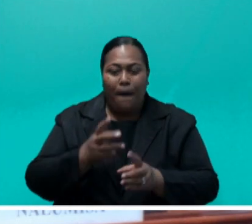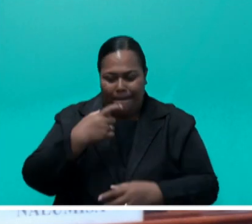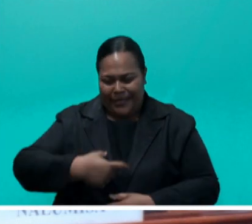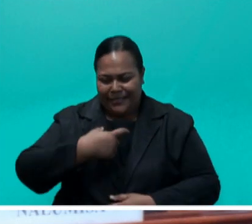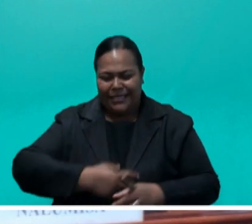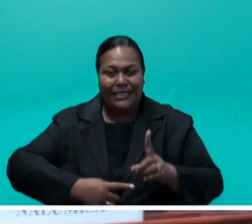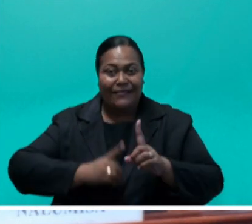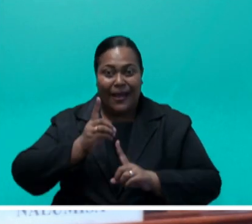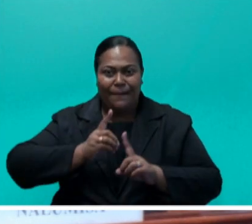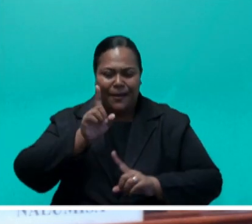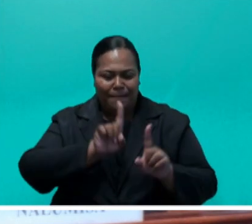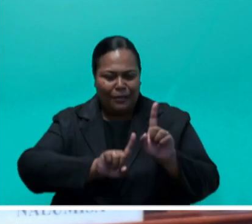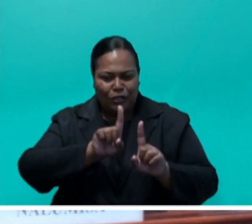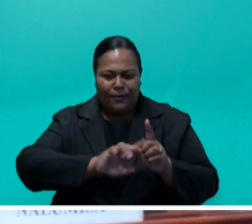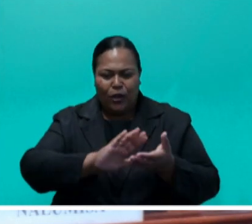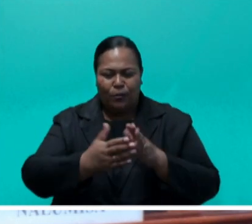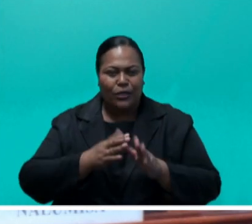mentorship, and community engagement.